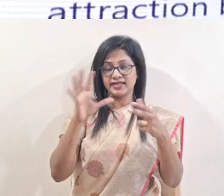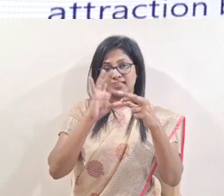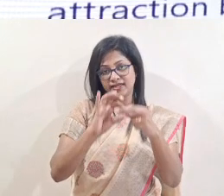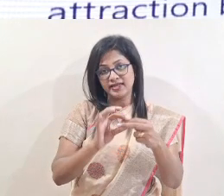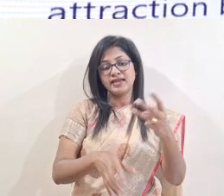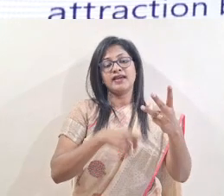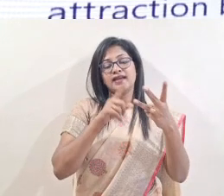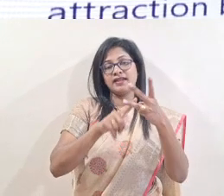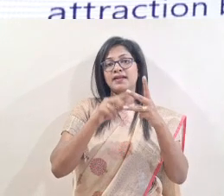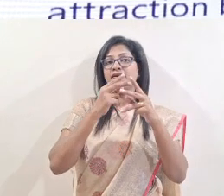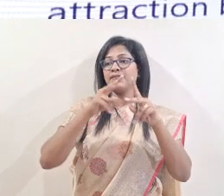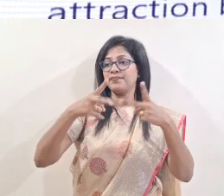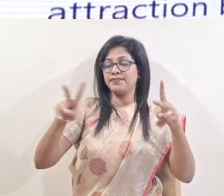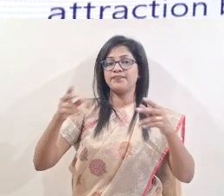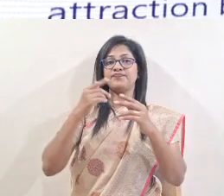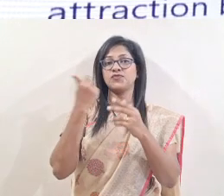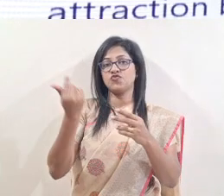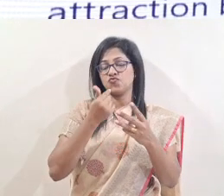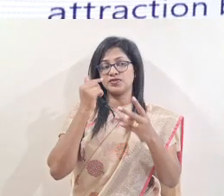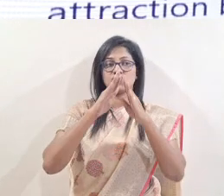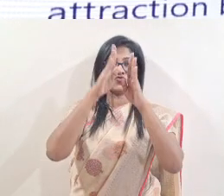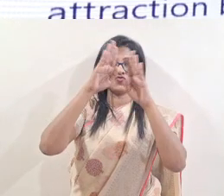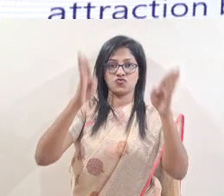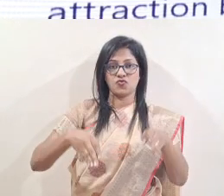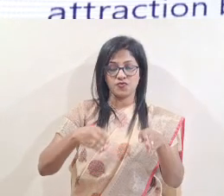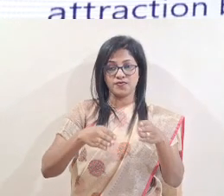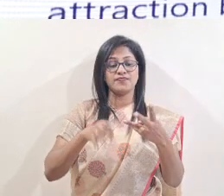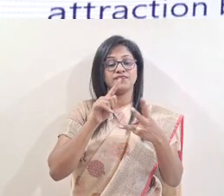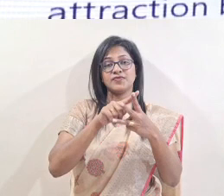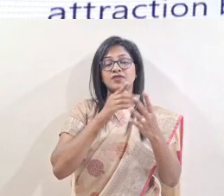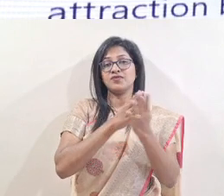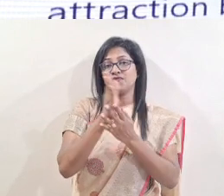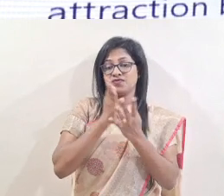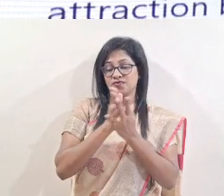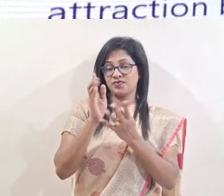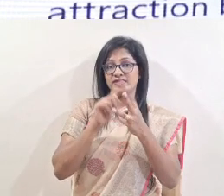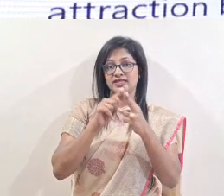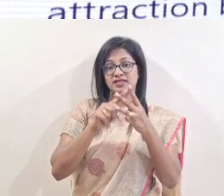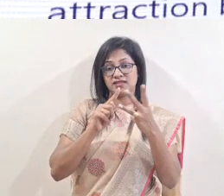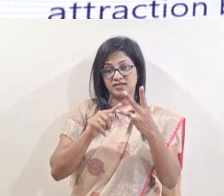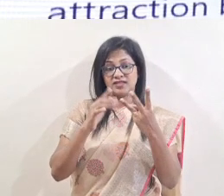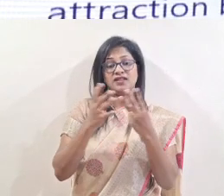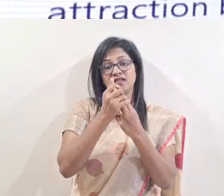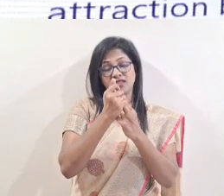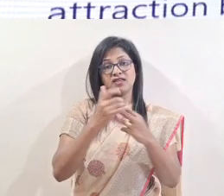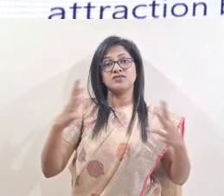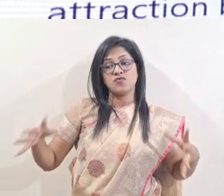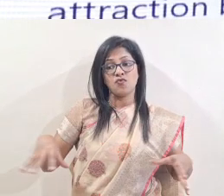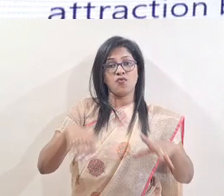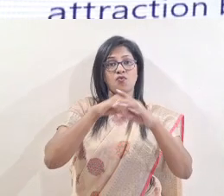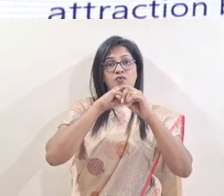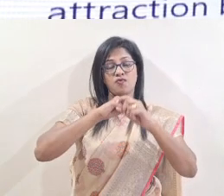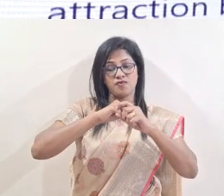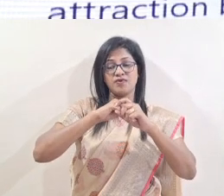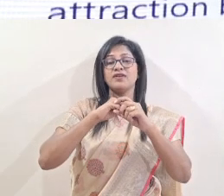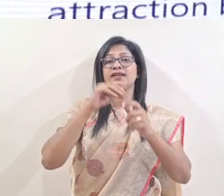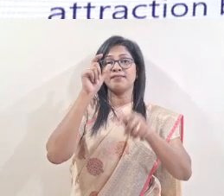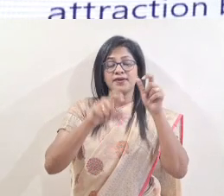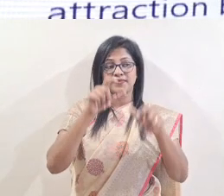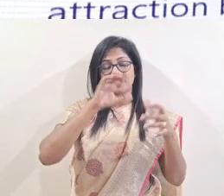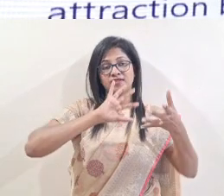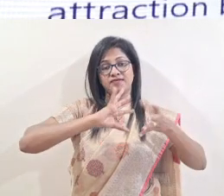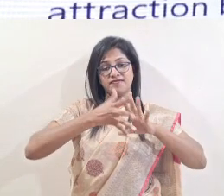multi-purpose stores. These are the two different activity types which actually contribute to the overall customer footfall of these